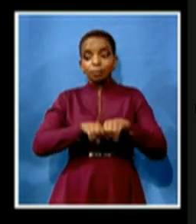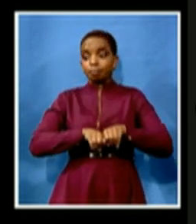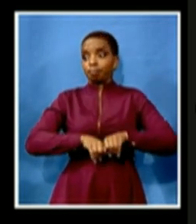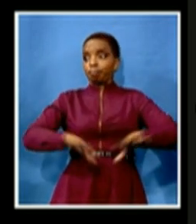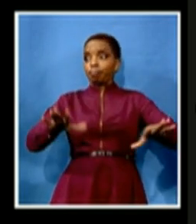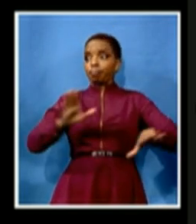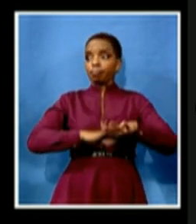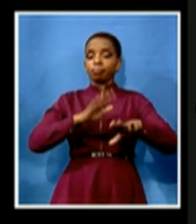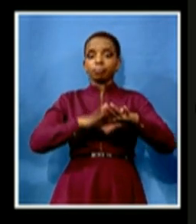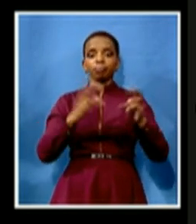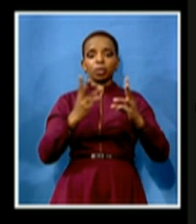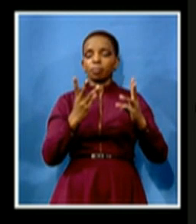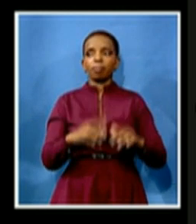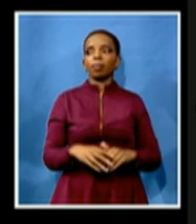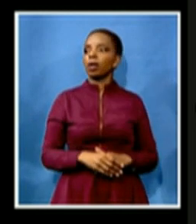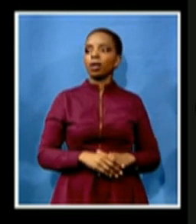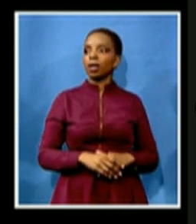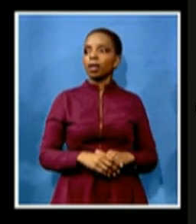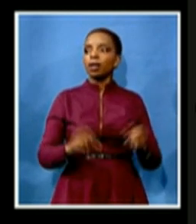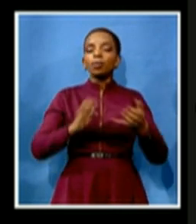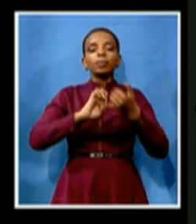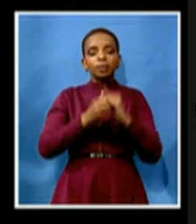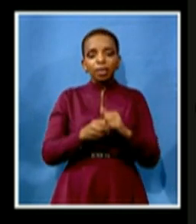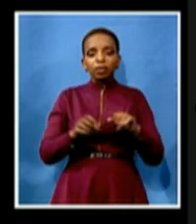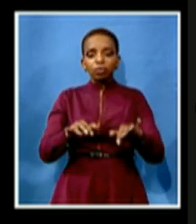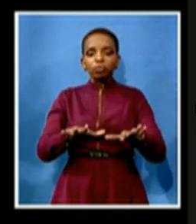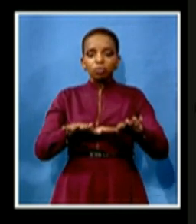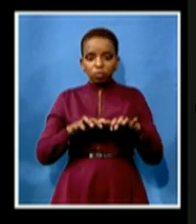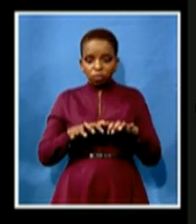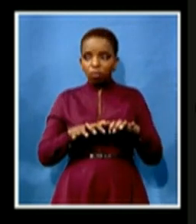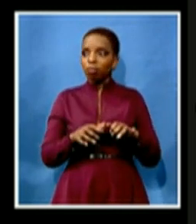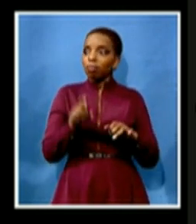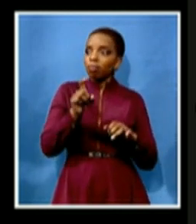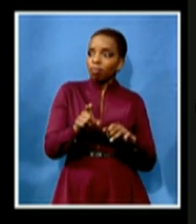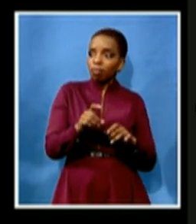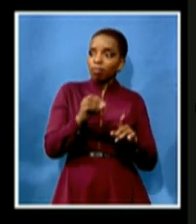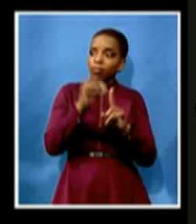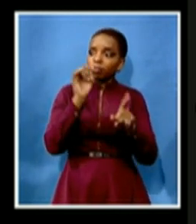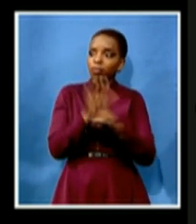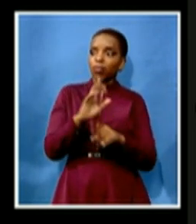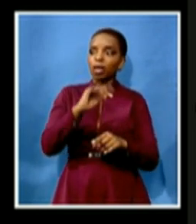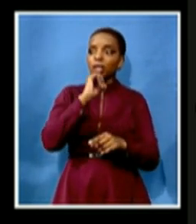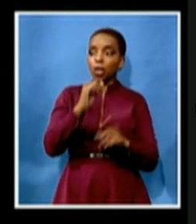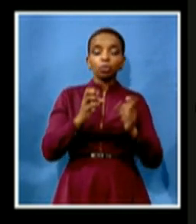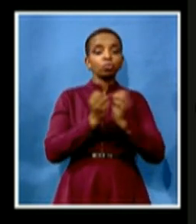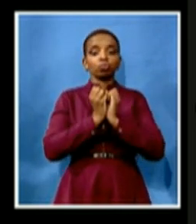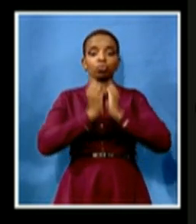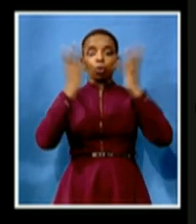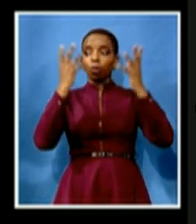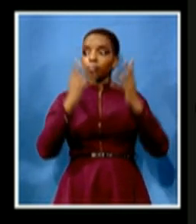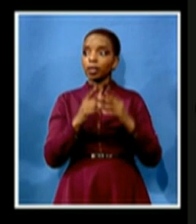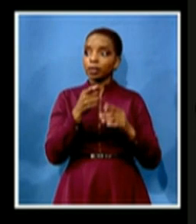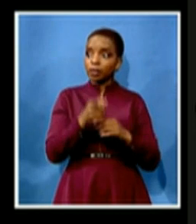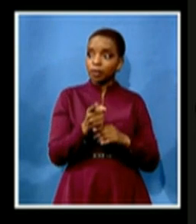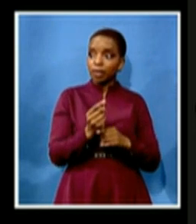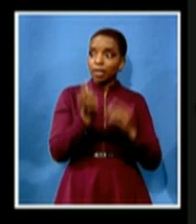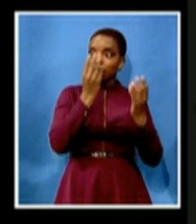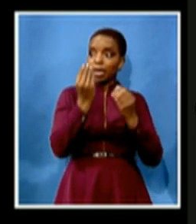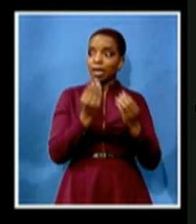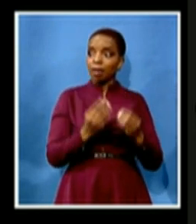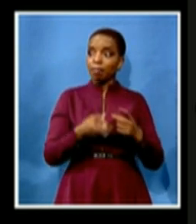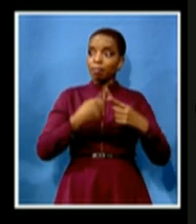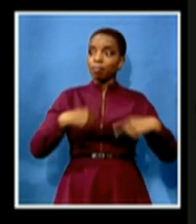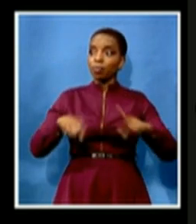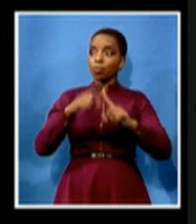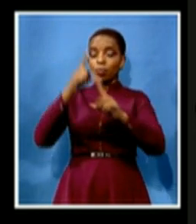the impact, not so much that there's a particular figure that we're aiming at, but just to make sure that we keep a balance,